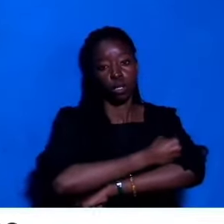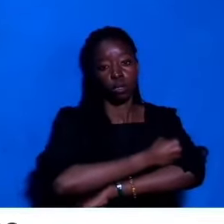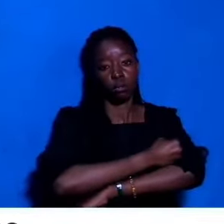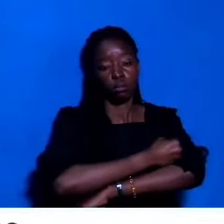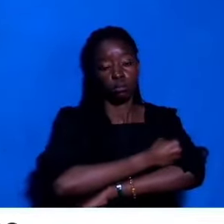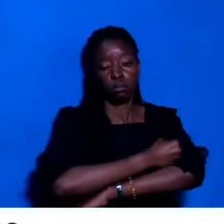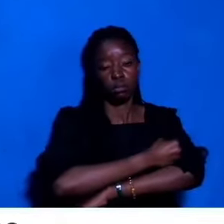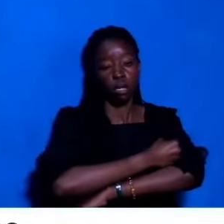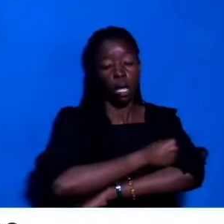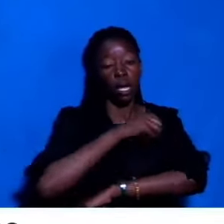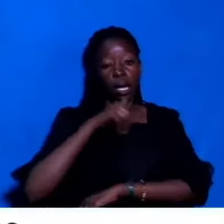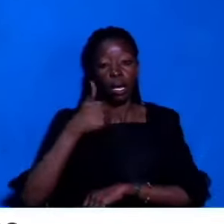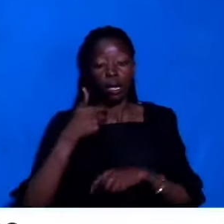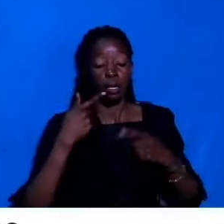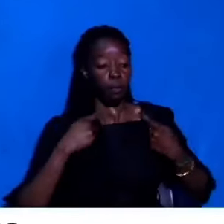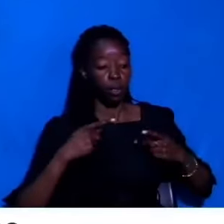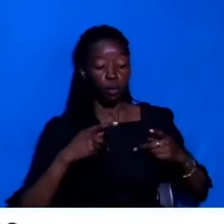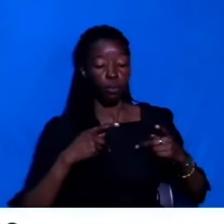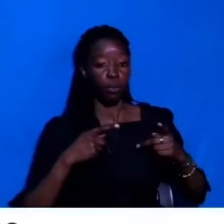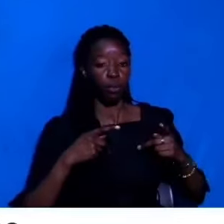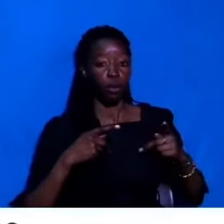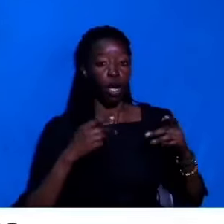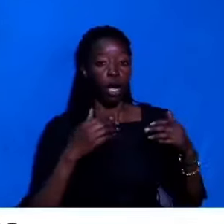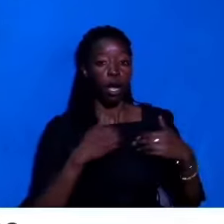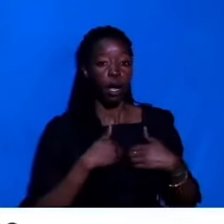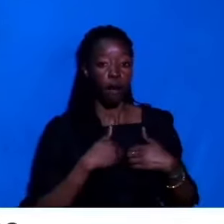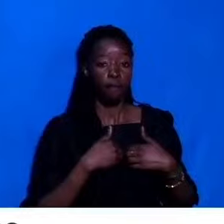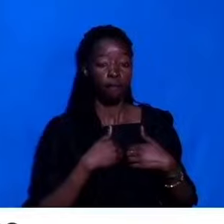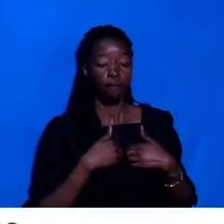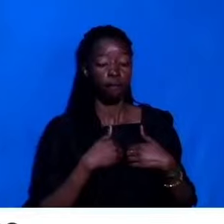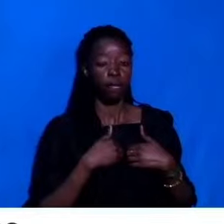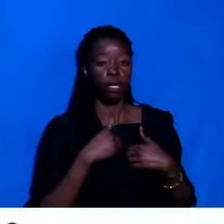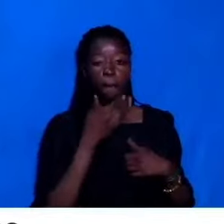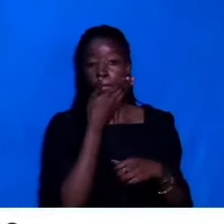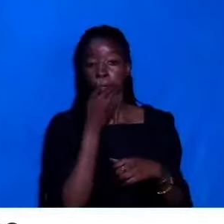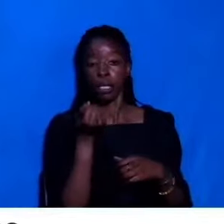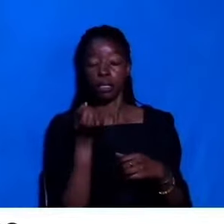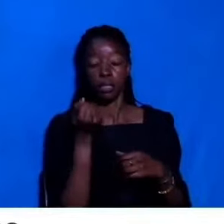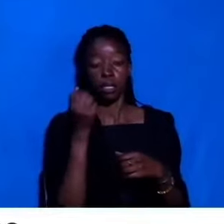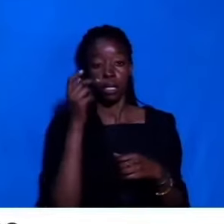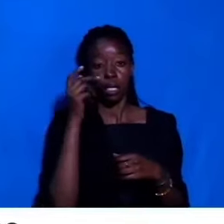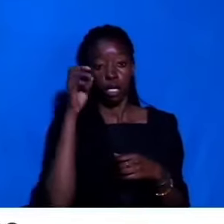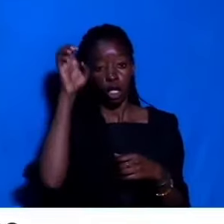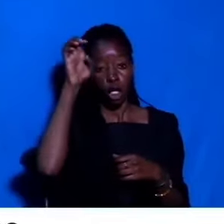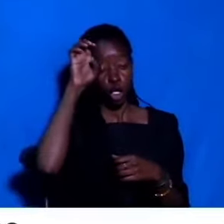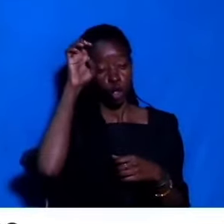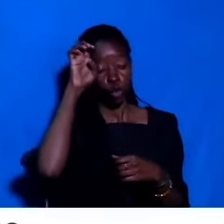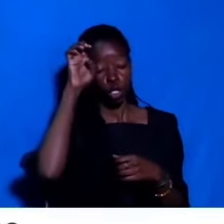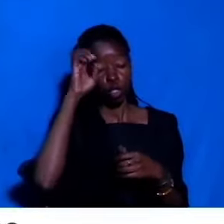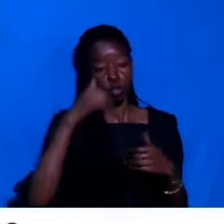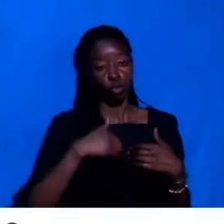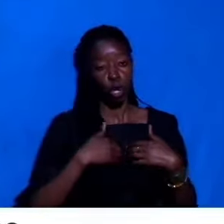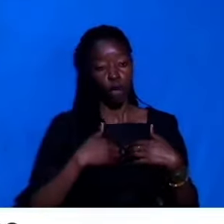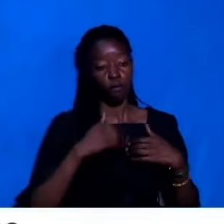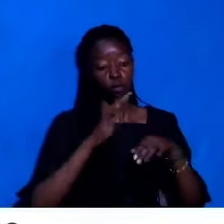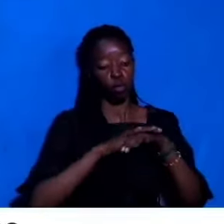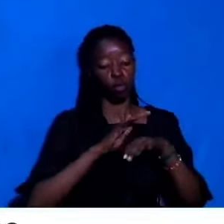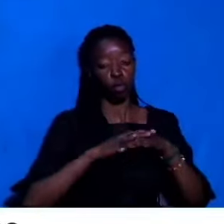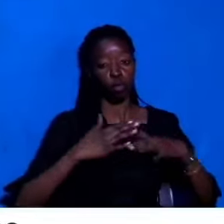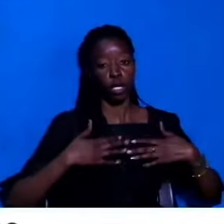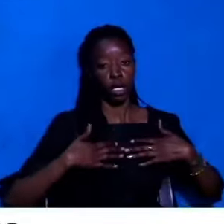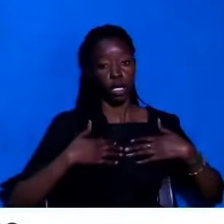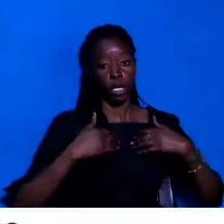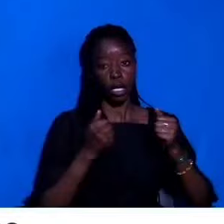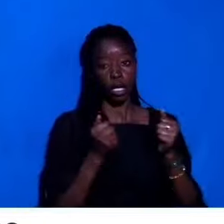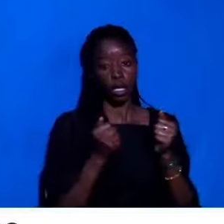of you here have the best of education in the world. To have good health all the year round. You've never been